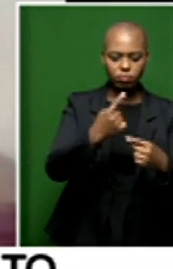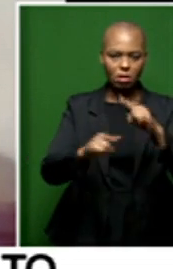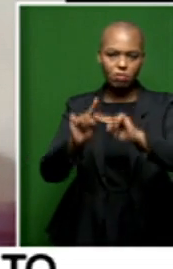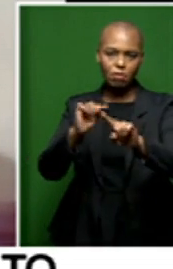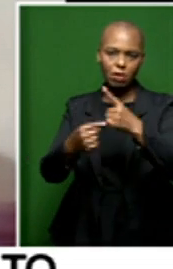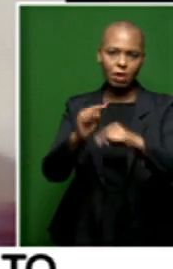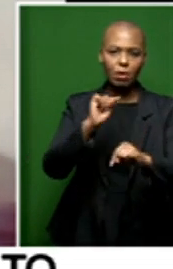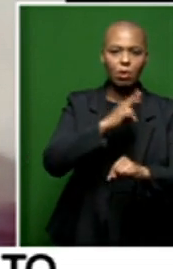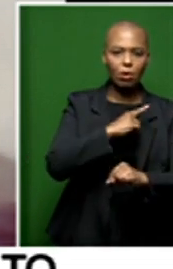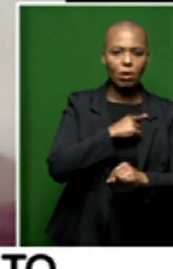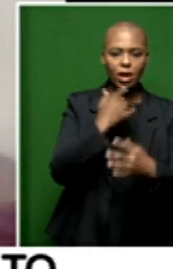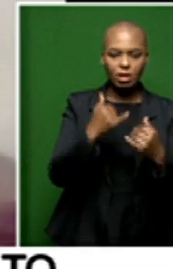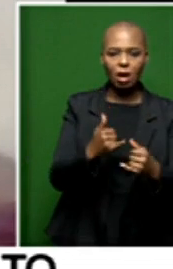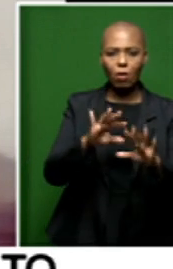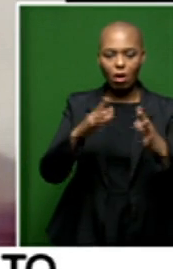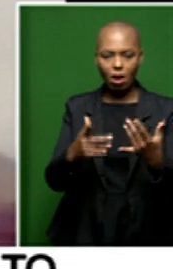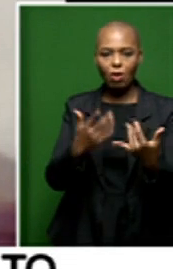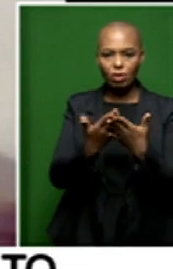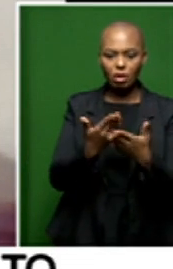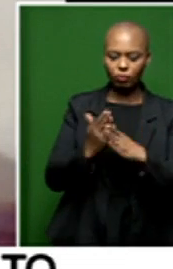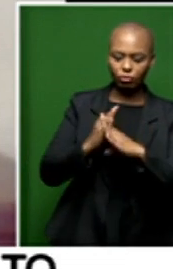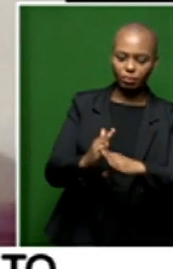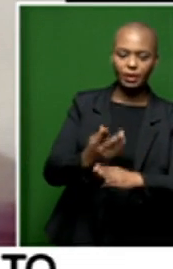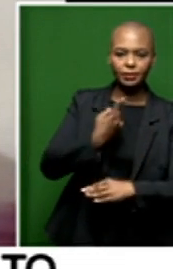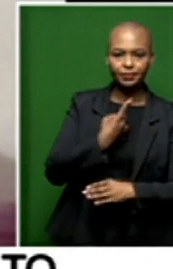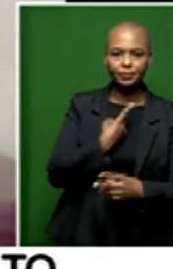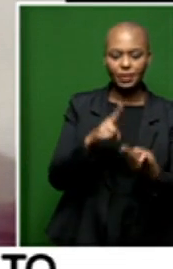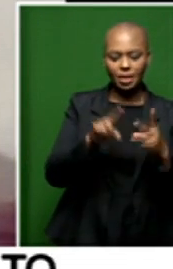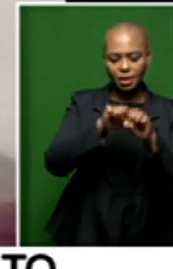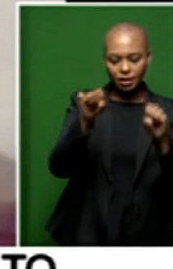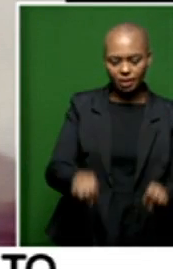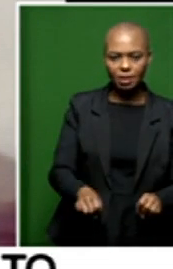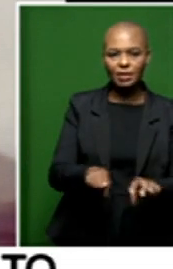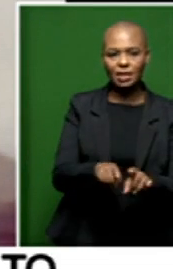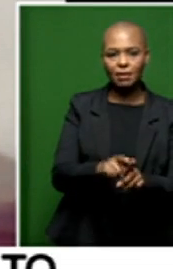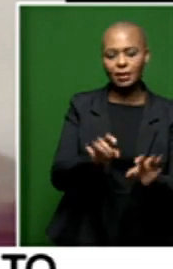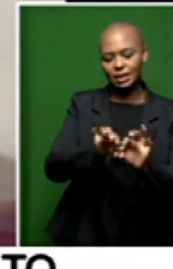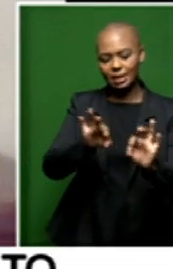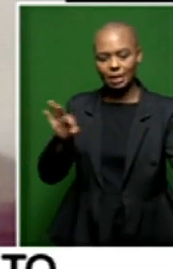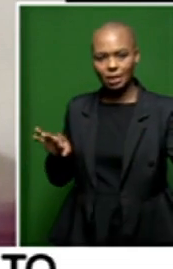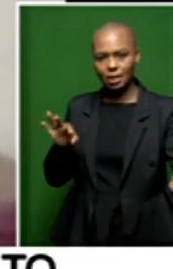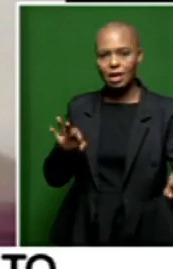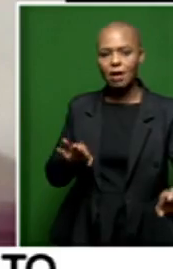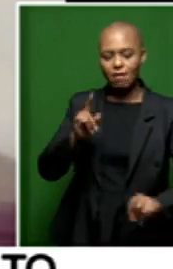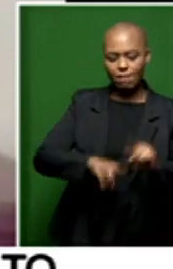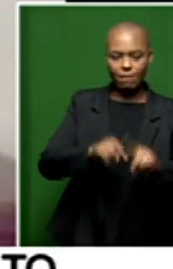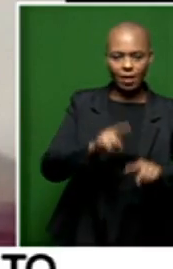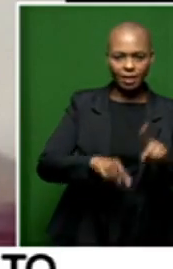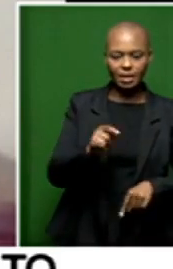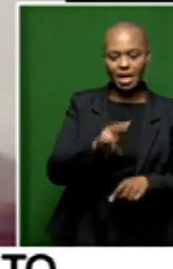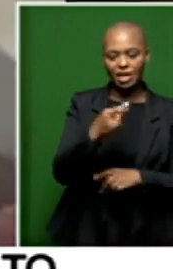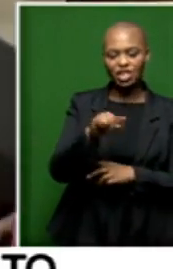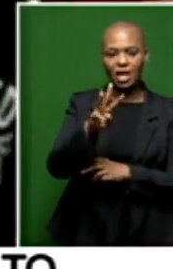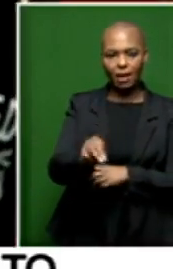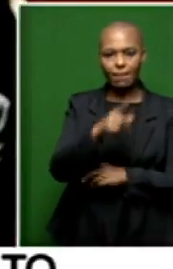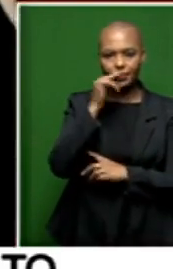is a bladed weapons combat system as well as stick fighting and empty-hand. So I basically